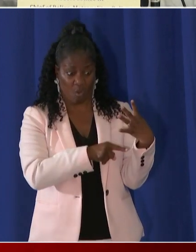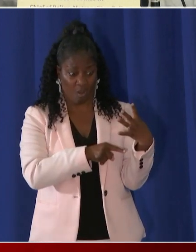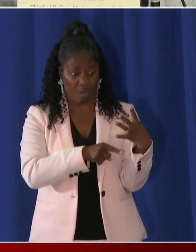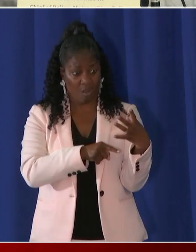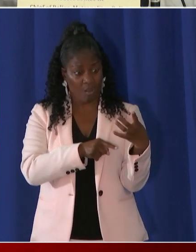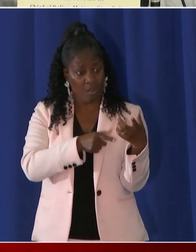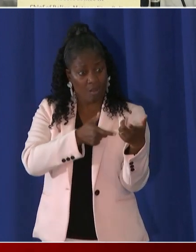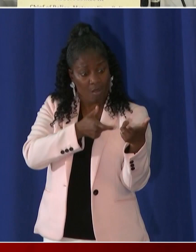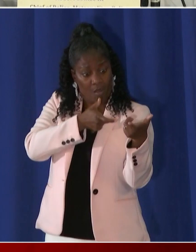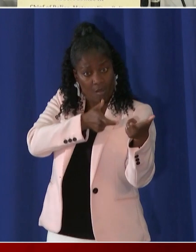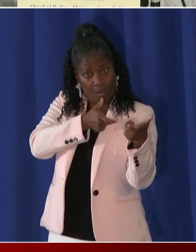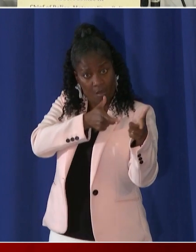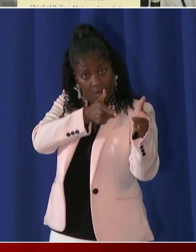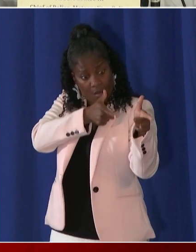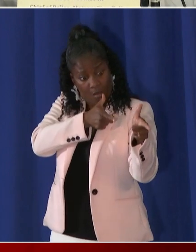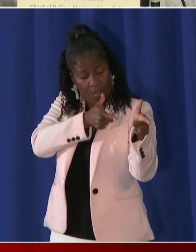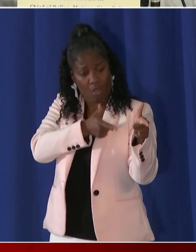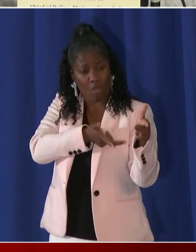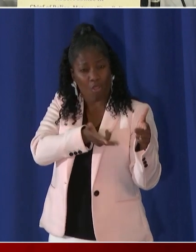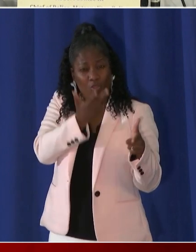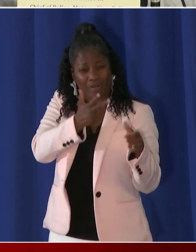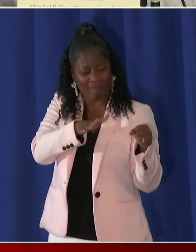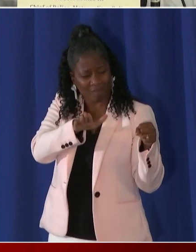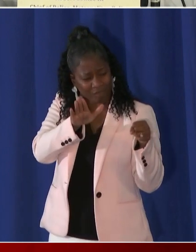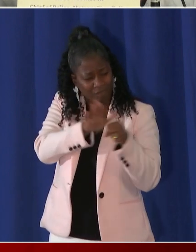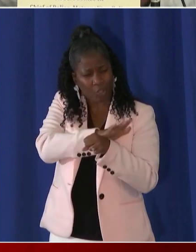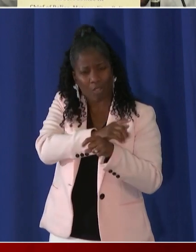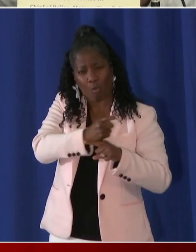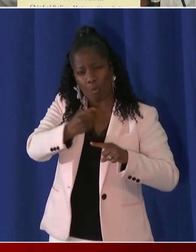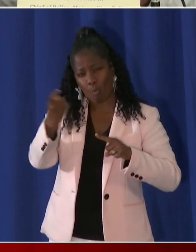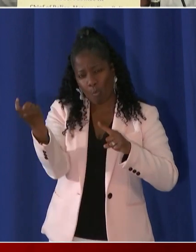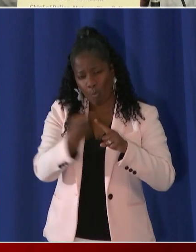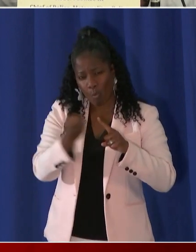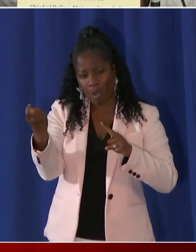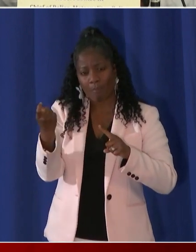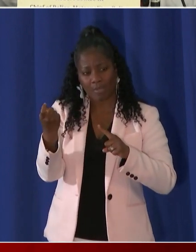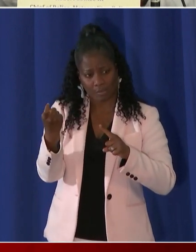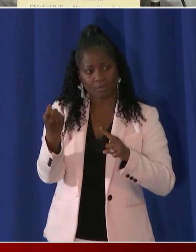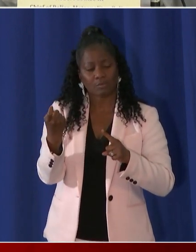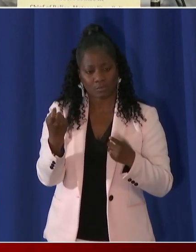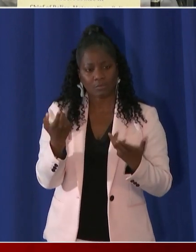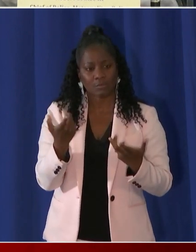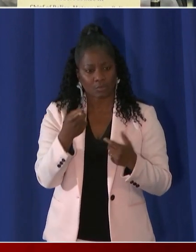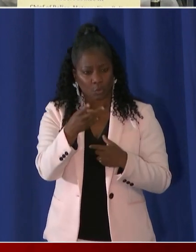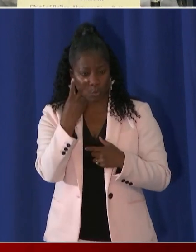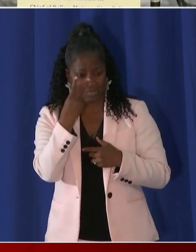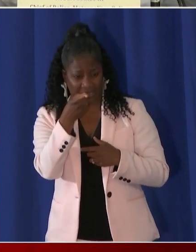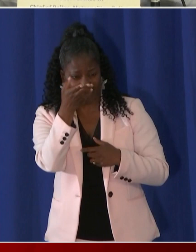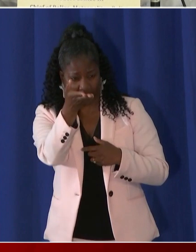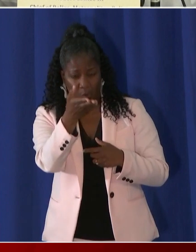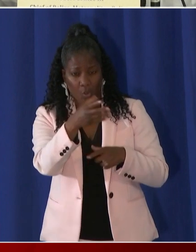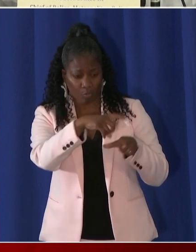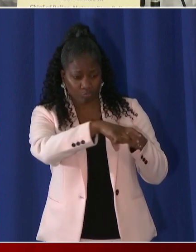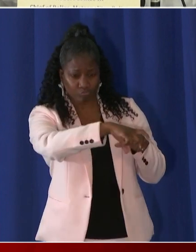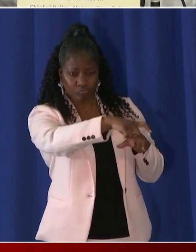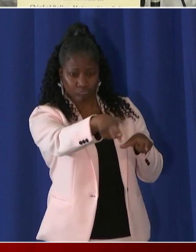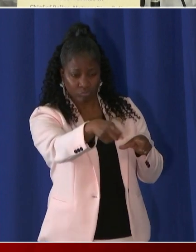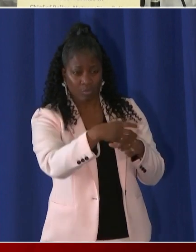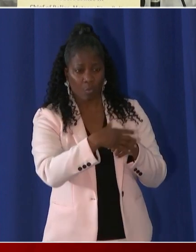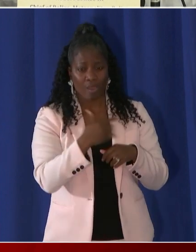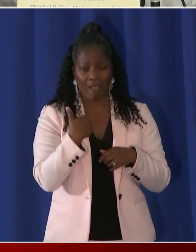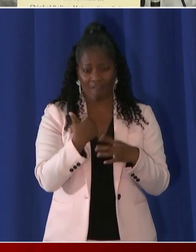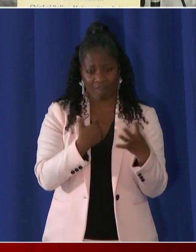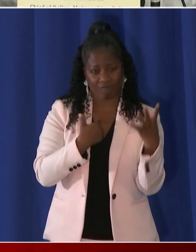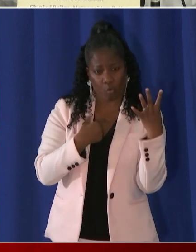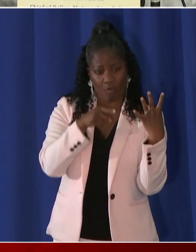those firearms are fully automatic, were constructed so that they're fully automatic. And we have